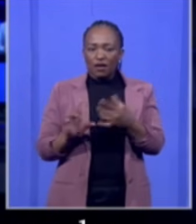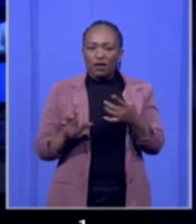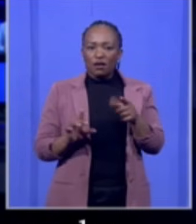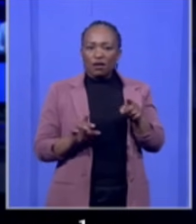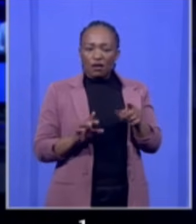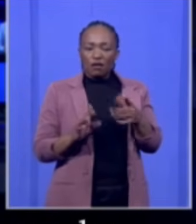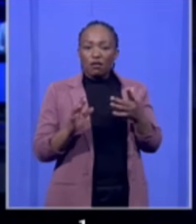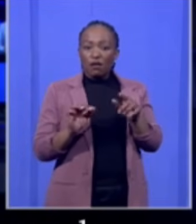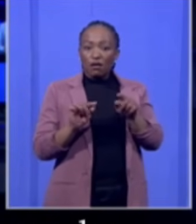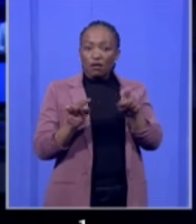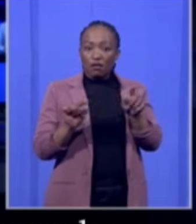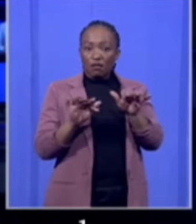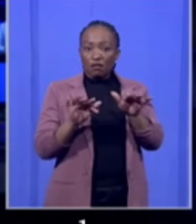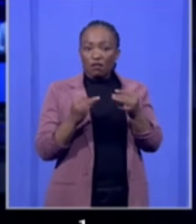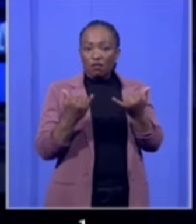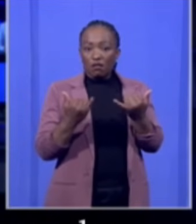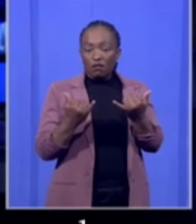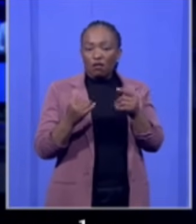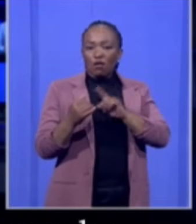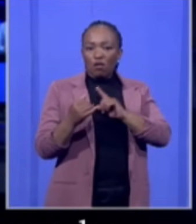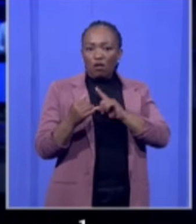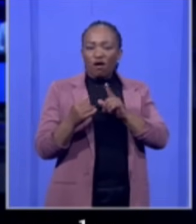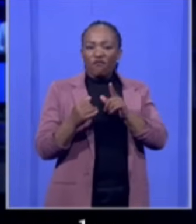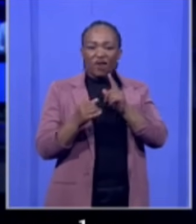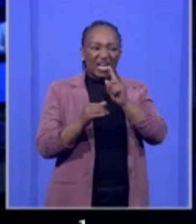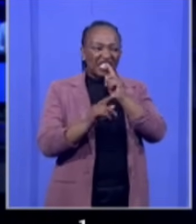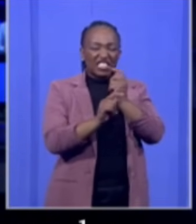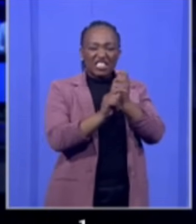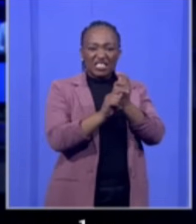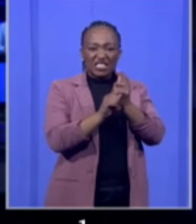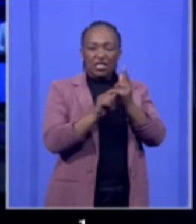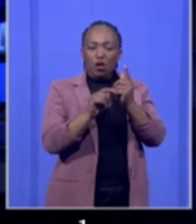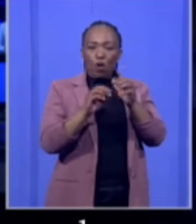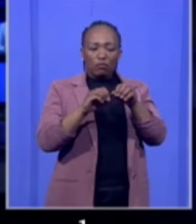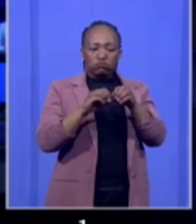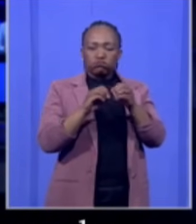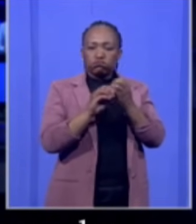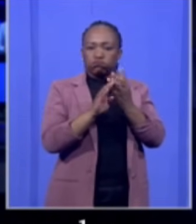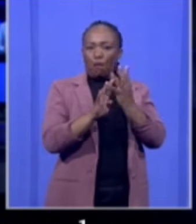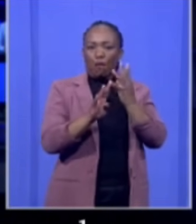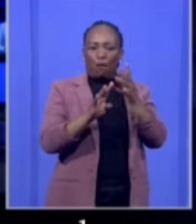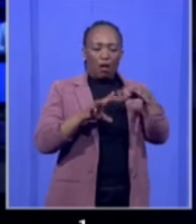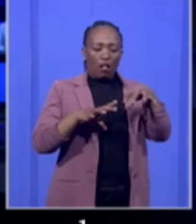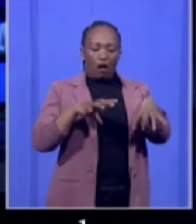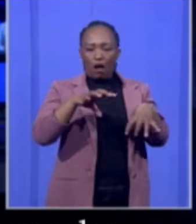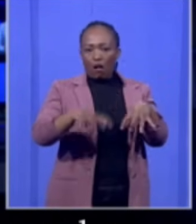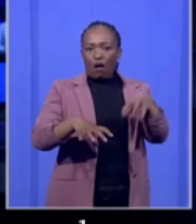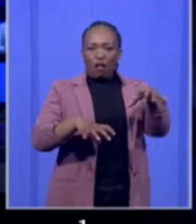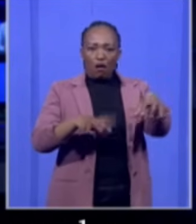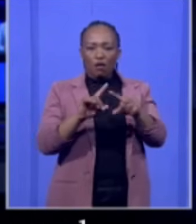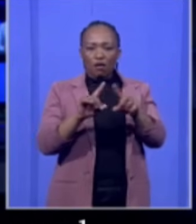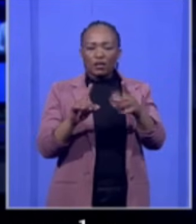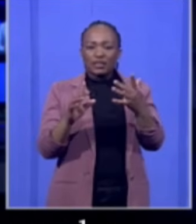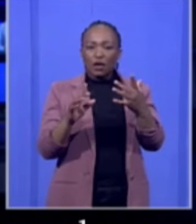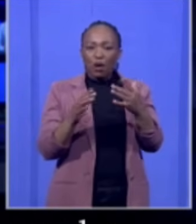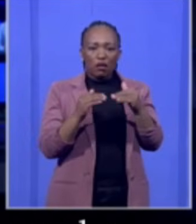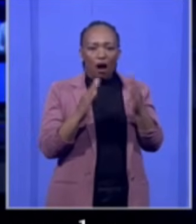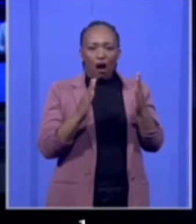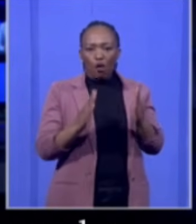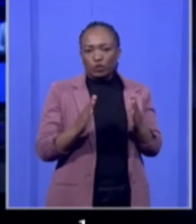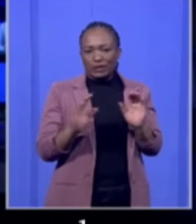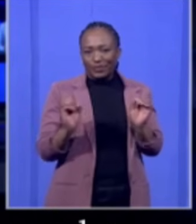ho tlalewanye le bona ba ikarabellang bakeng sa ho ata ha mekhukhu. Ntatisi o re sena se kentse letsoho haholoholo tlhokehong ya matlo. O